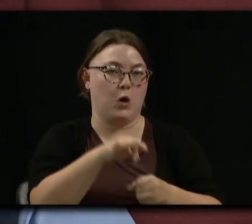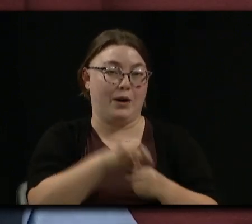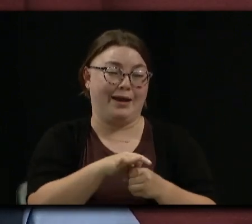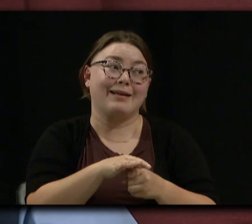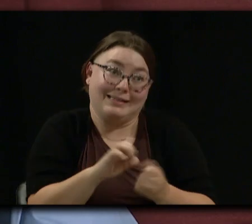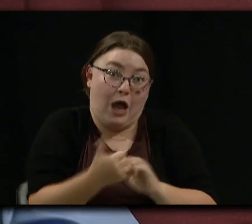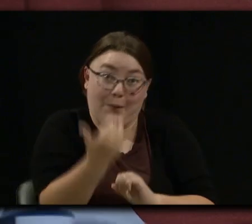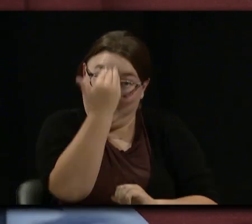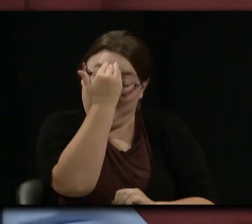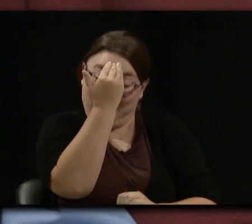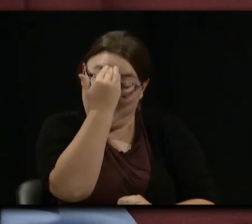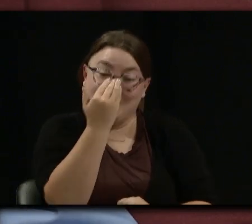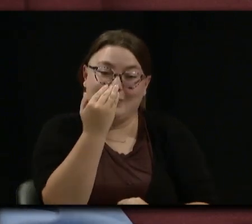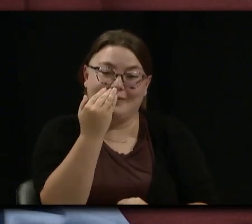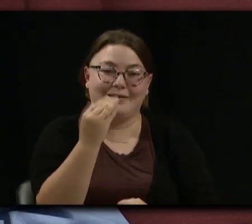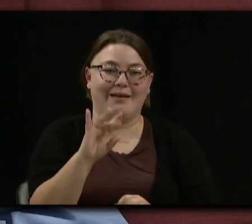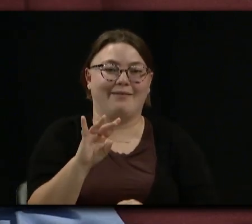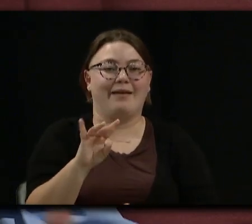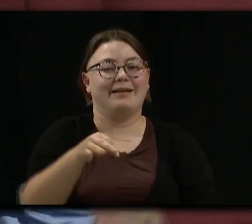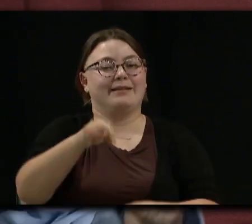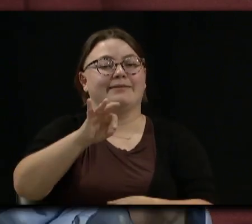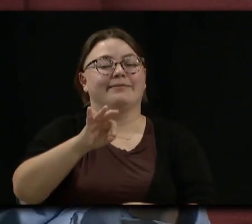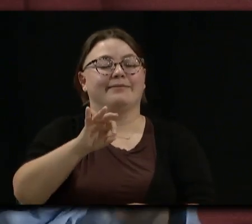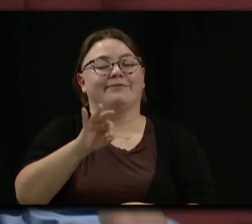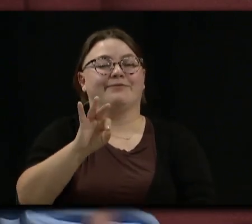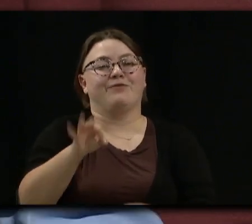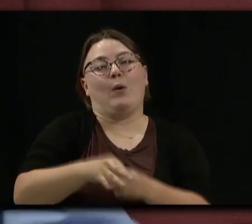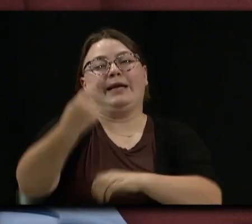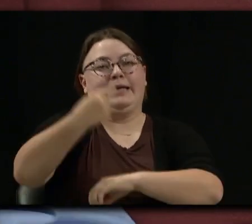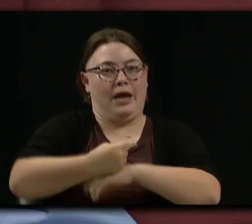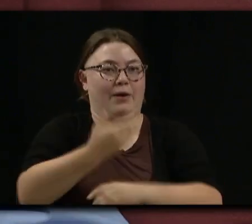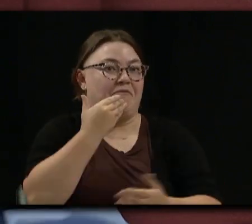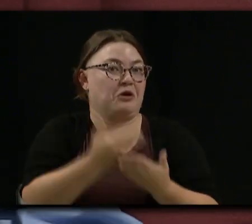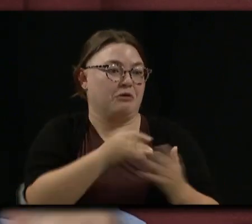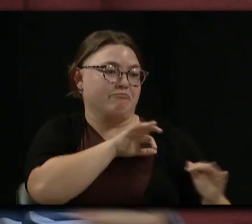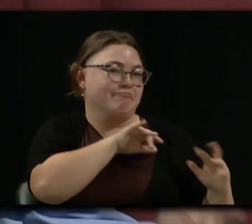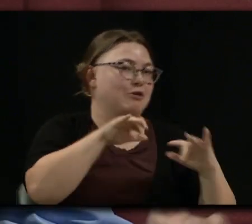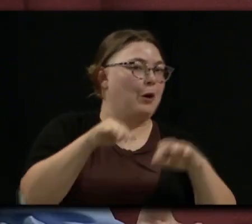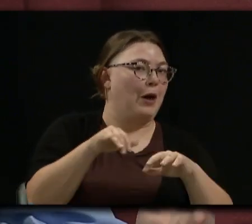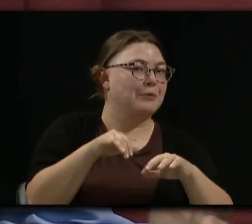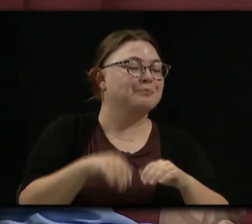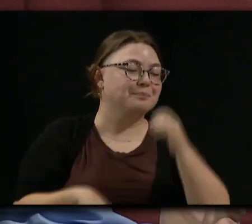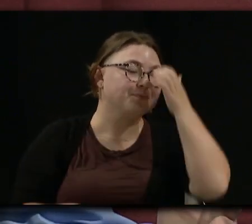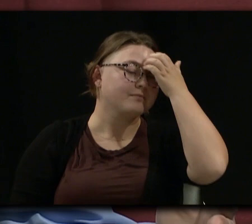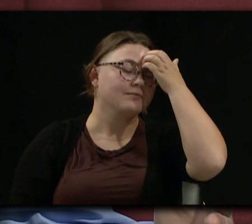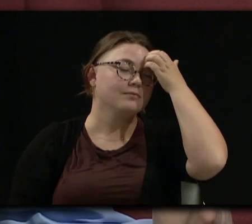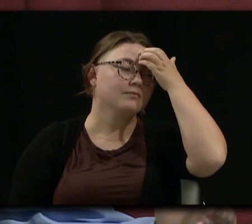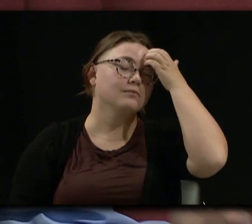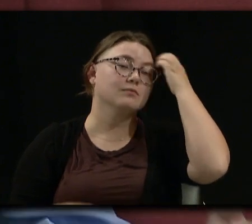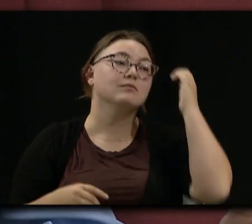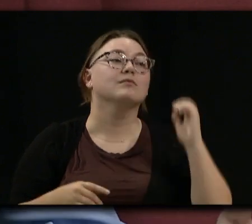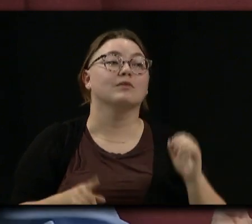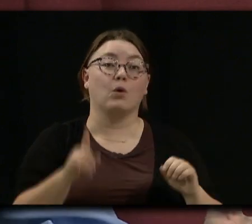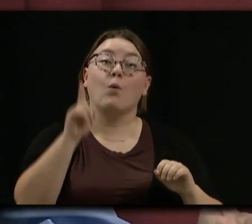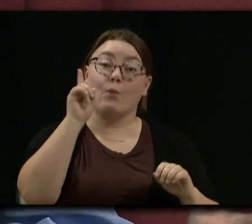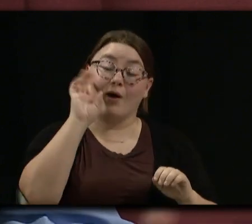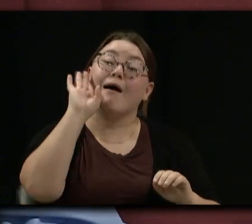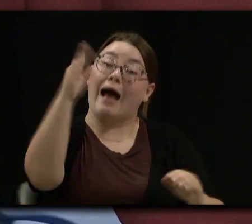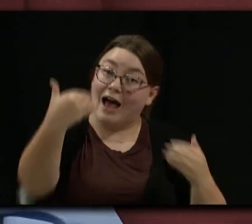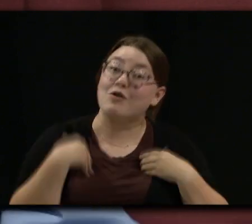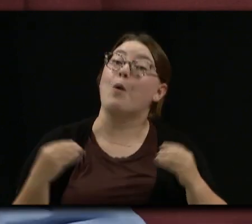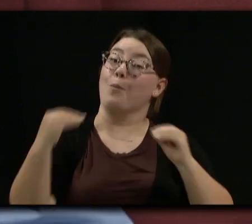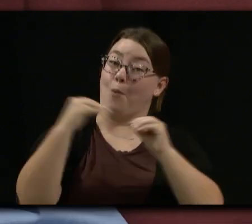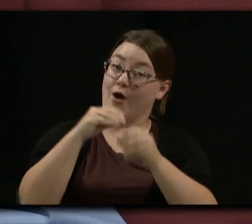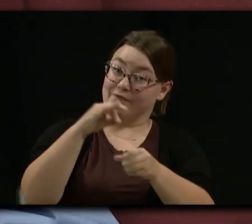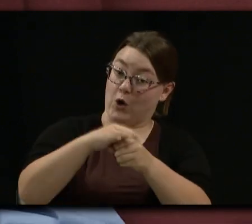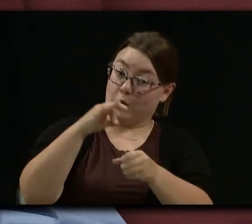good this August. So we do anticipate that there'll be more voters. Oh, for